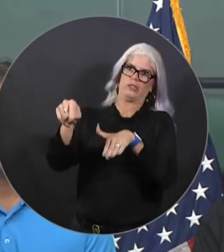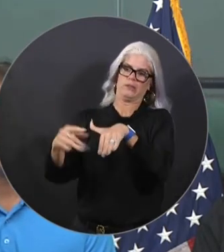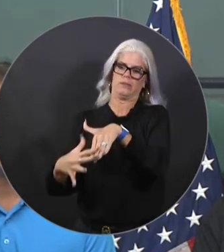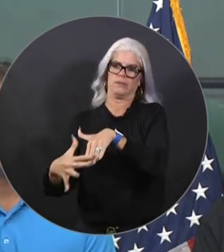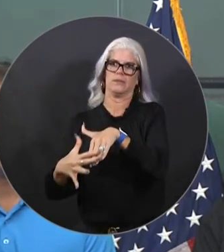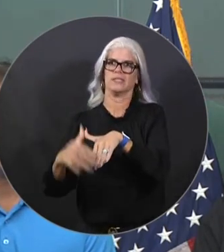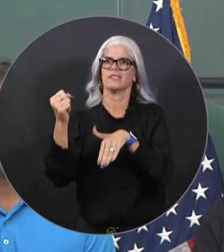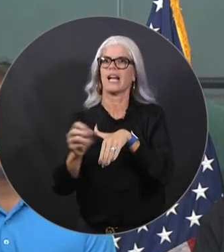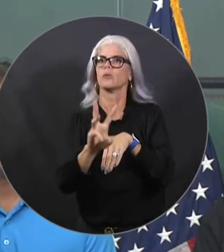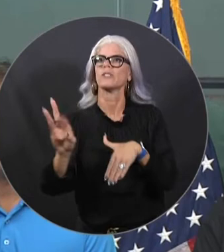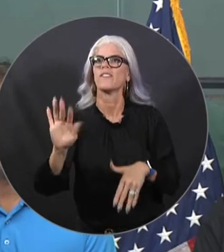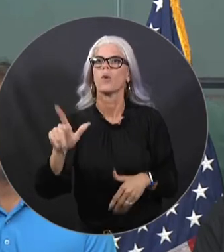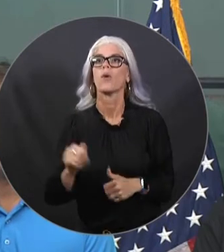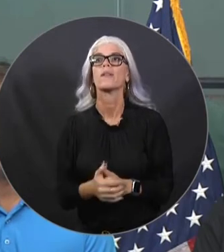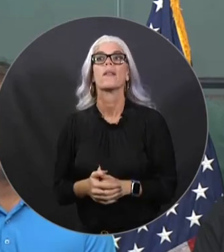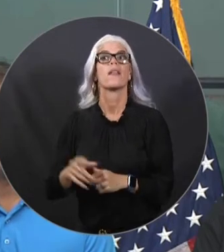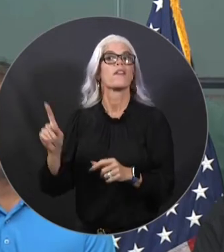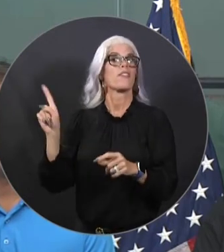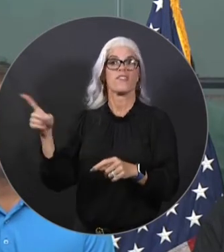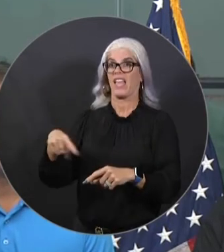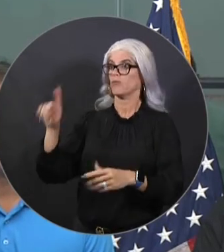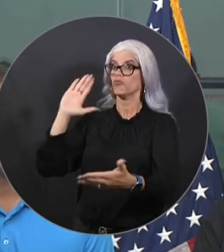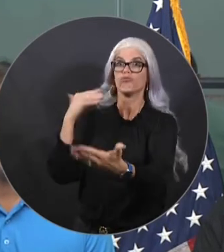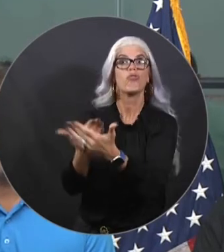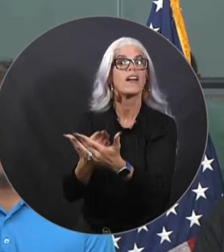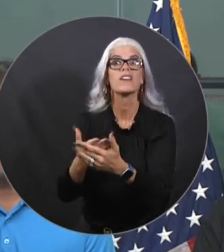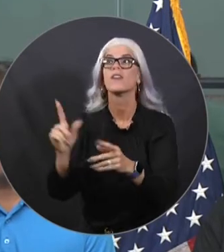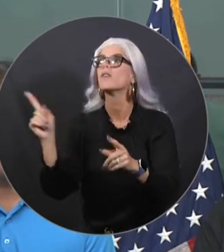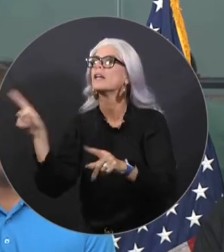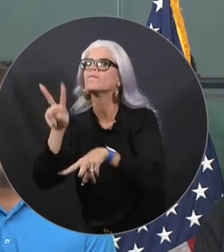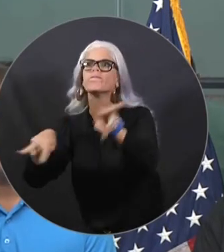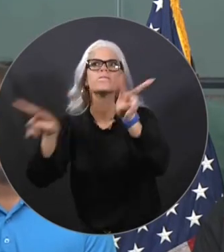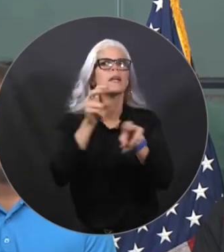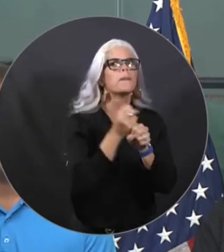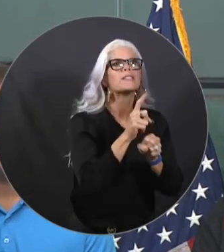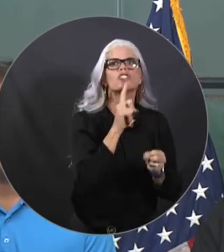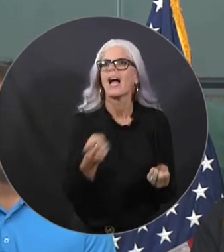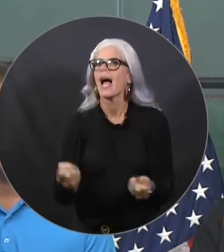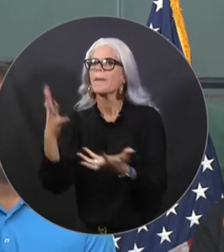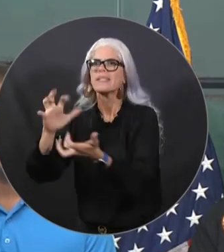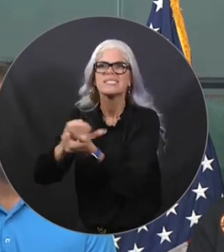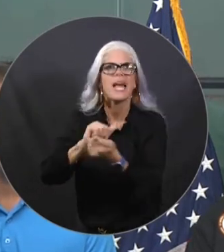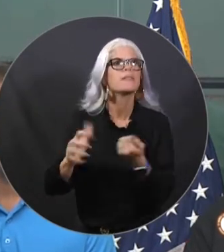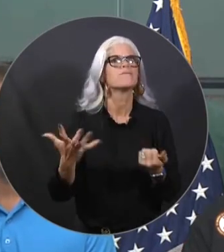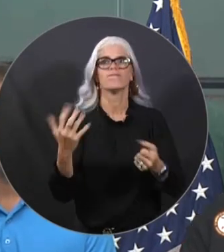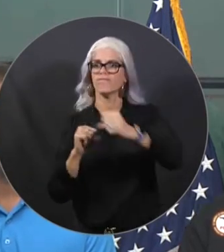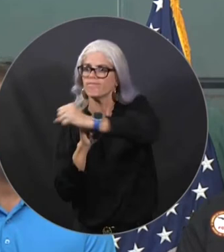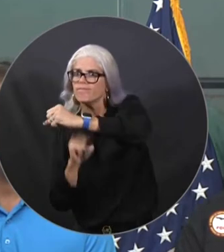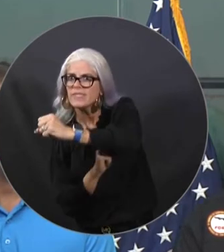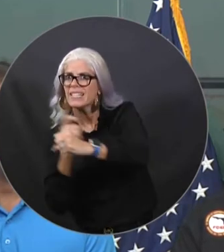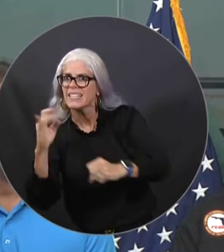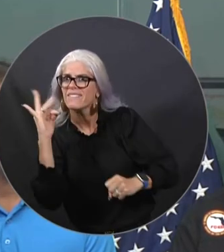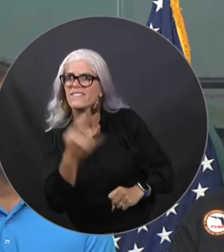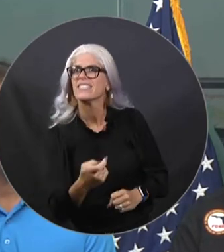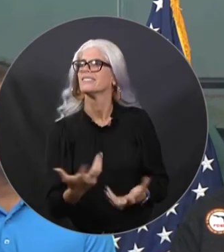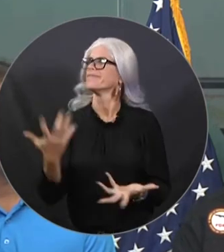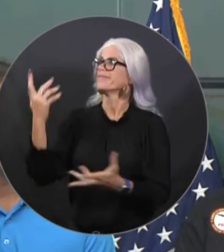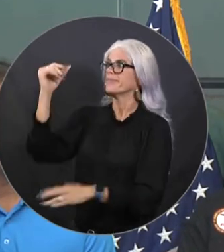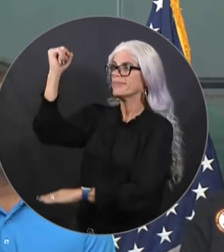there, of course, they're looking to see what is the damage, how much of our infrastructure has been destroyed, how much of